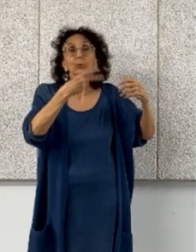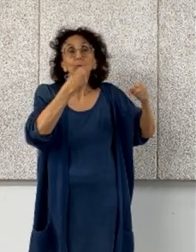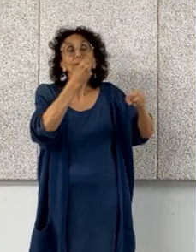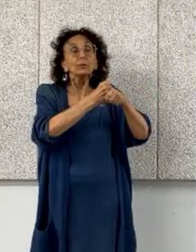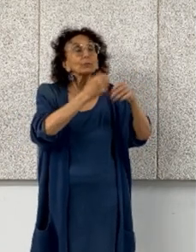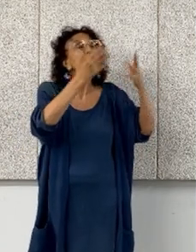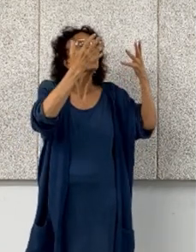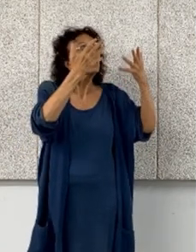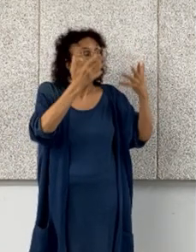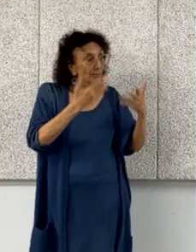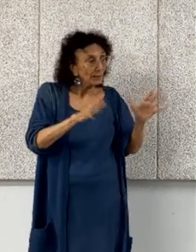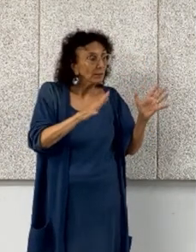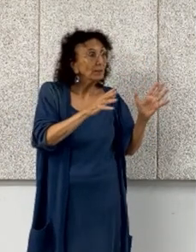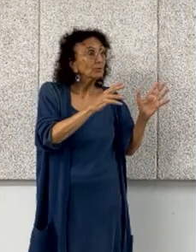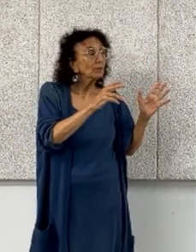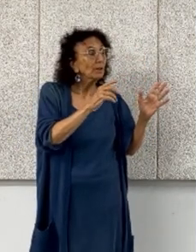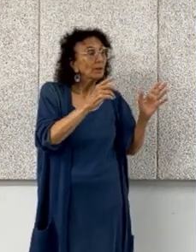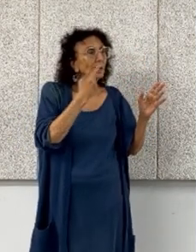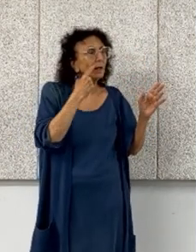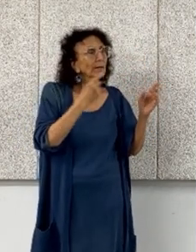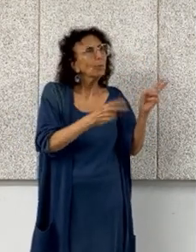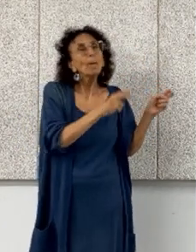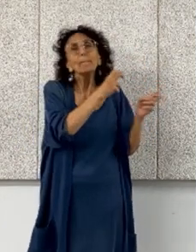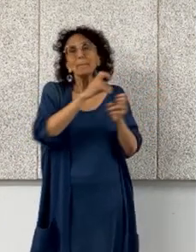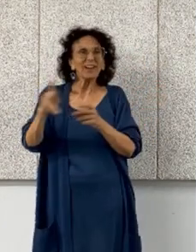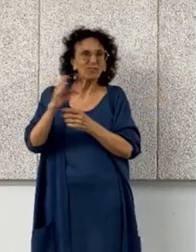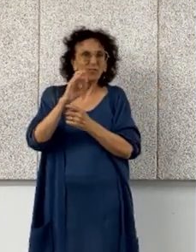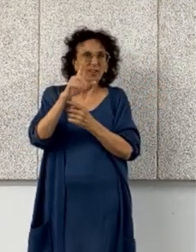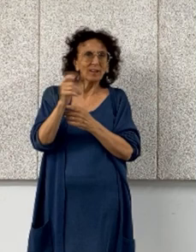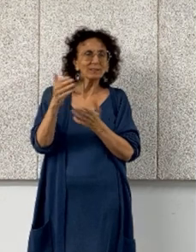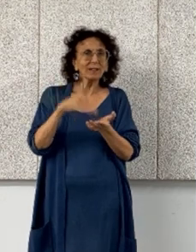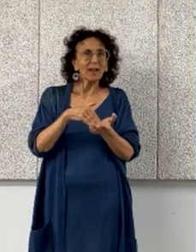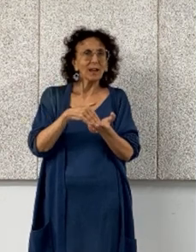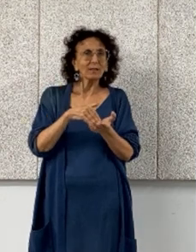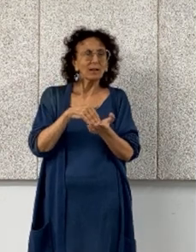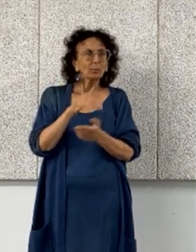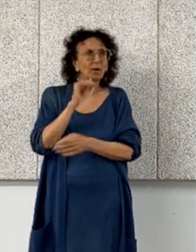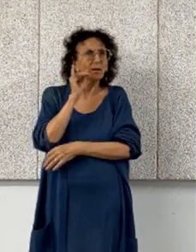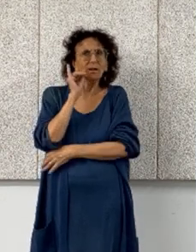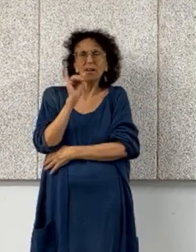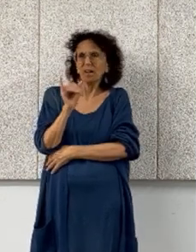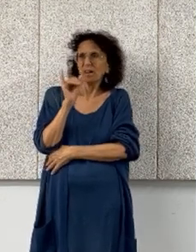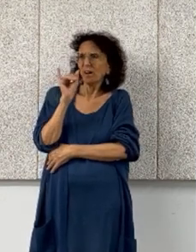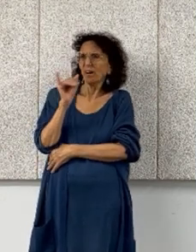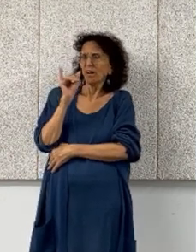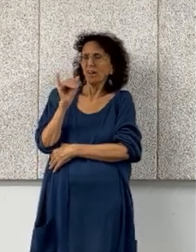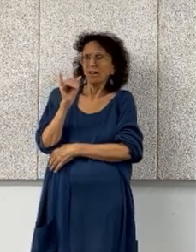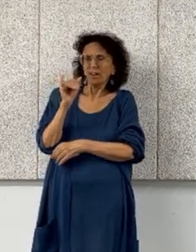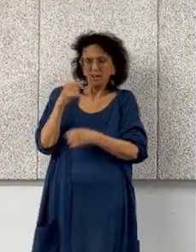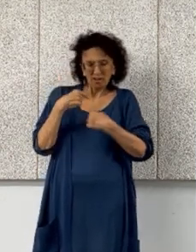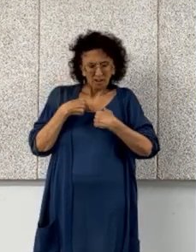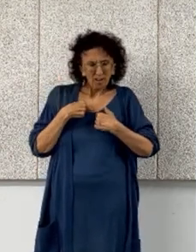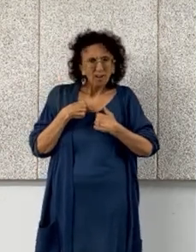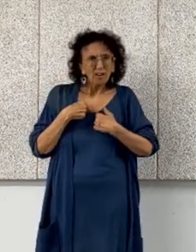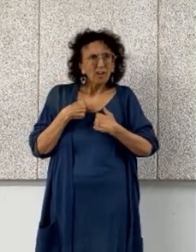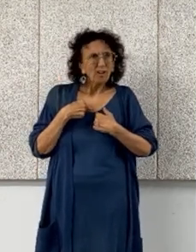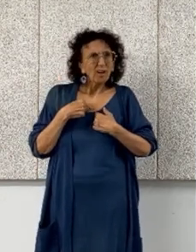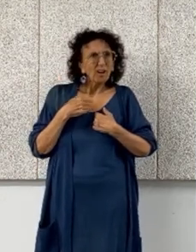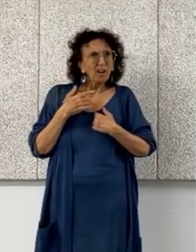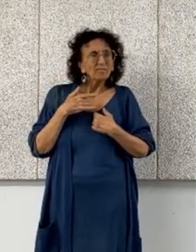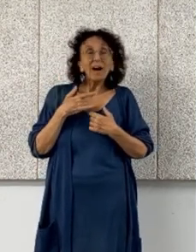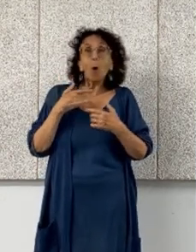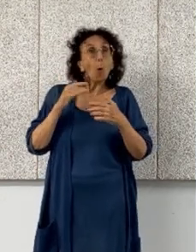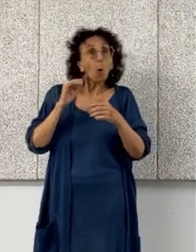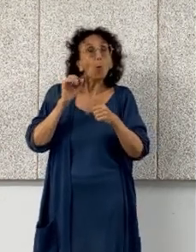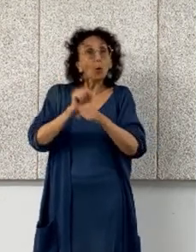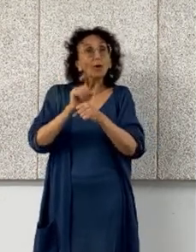after that, and when I went back to freelancing, it just became so clear there was just this emptiness. Like the work was